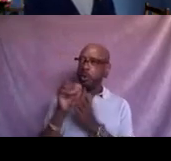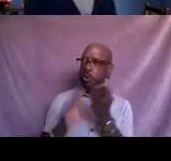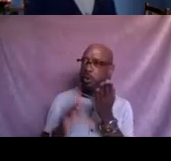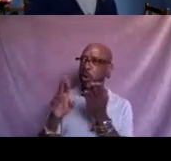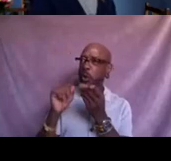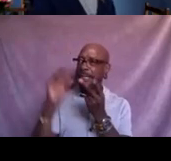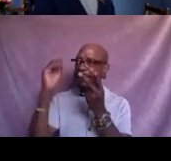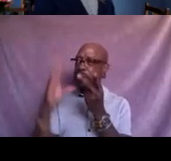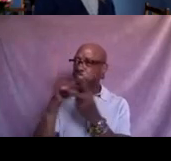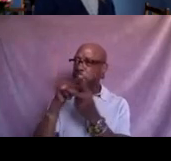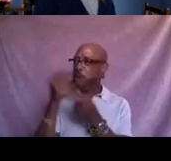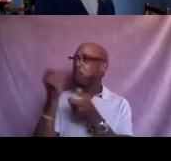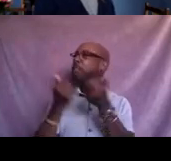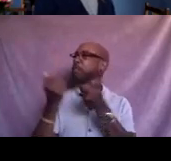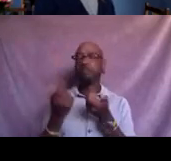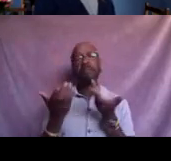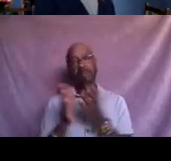teacher.